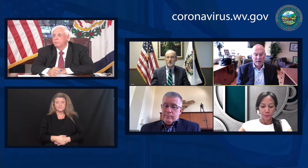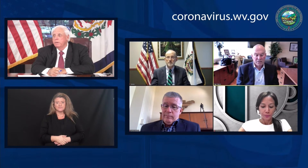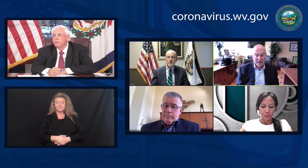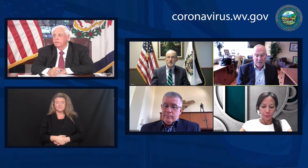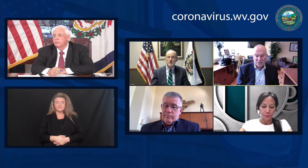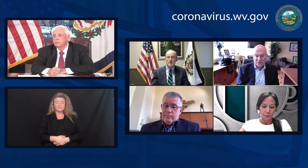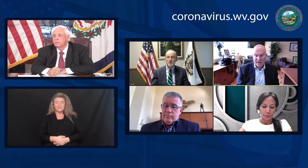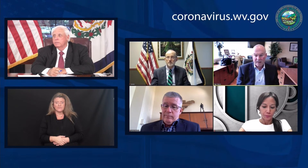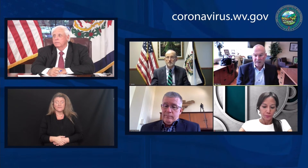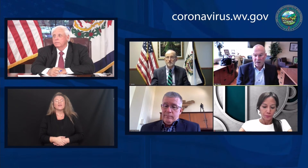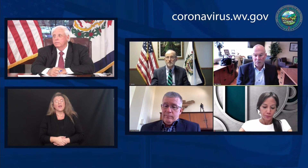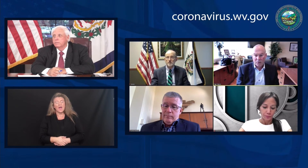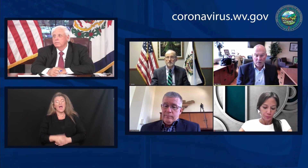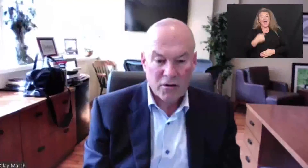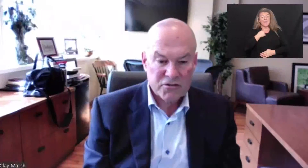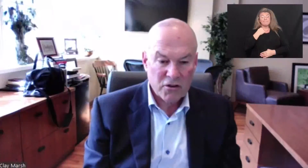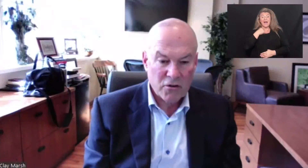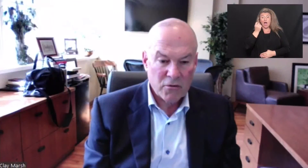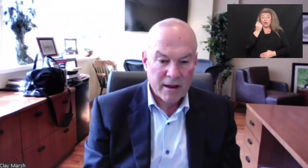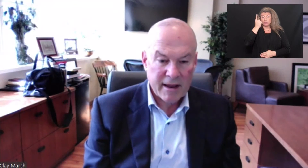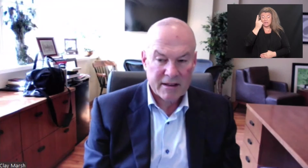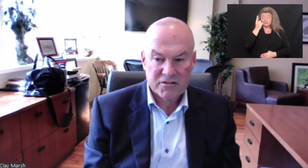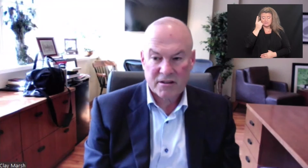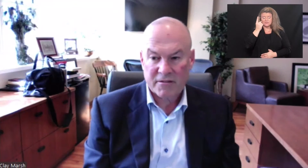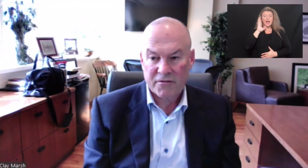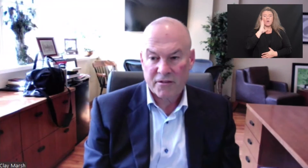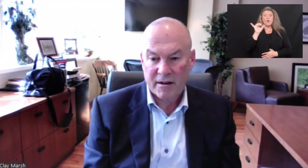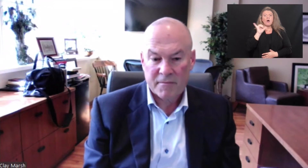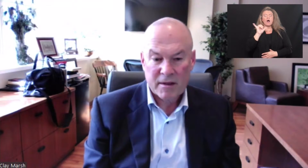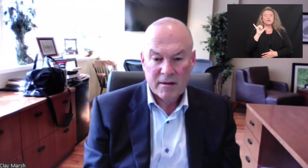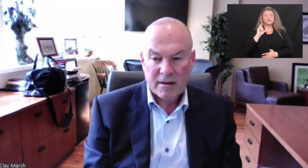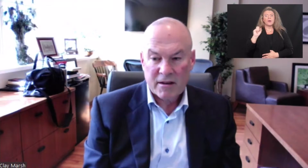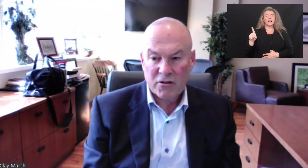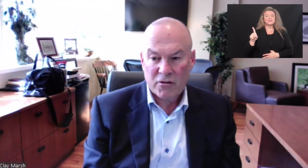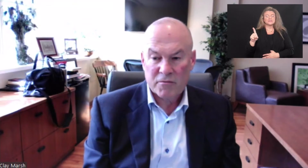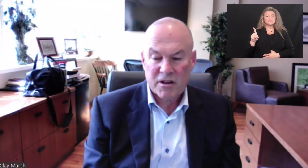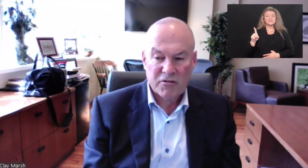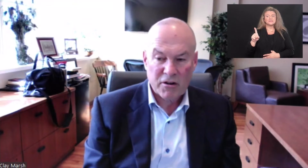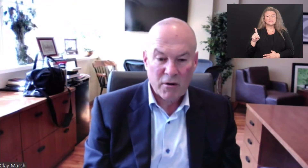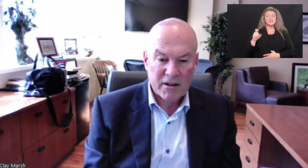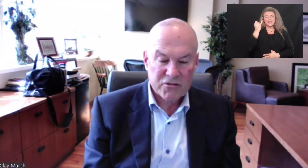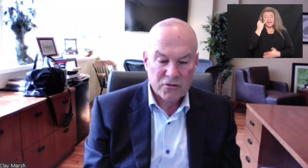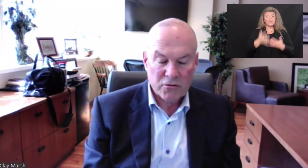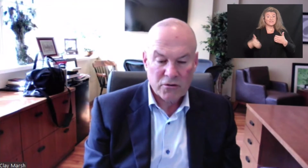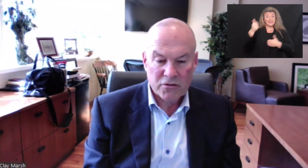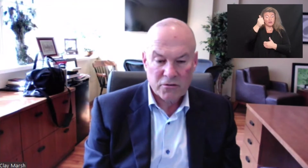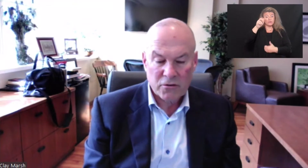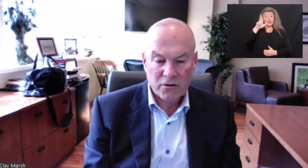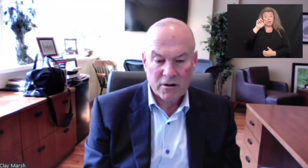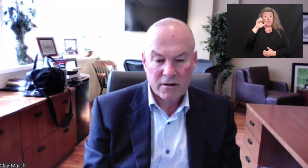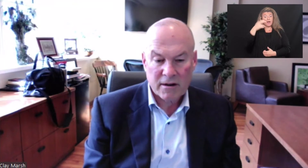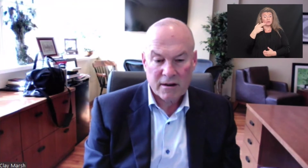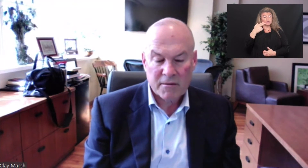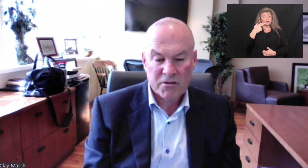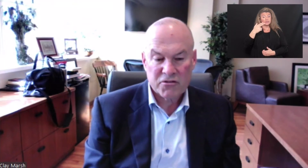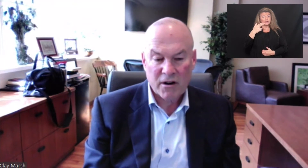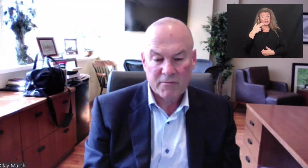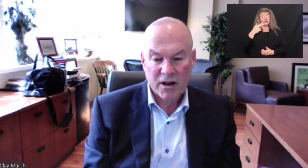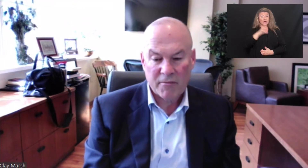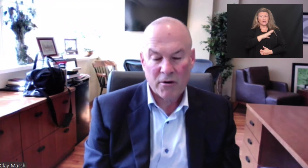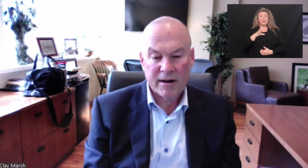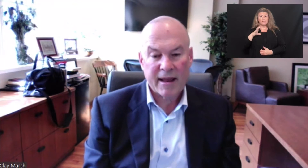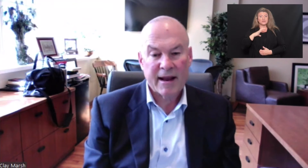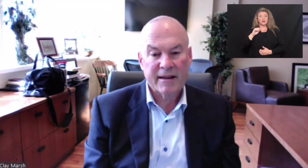So, as I understand it, and I will also ask if either Secretary Croucher or